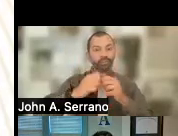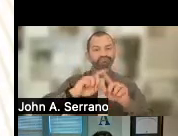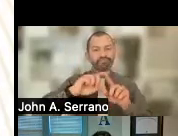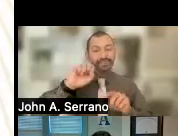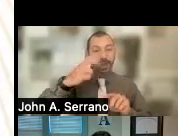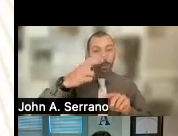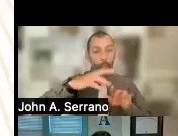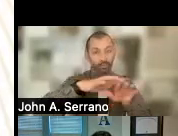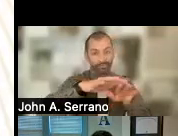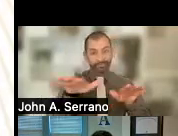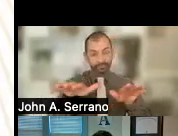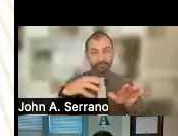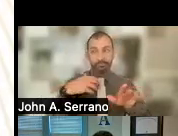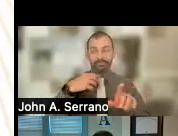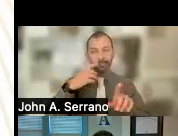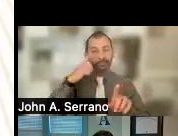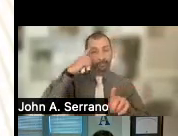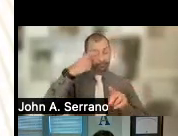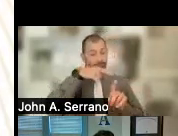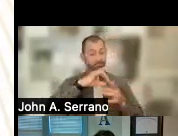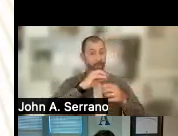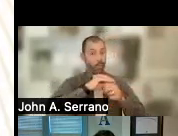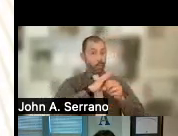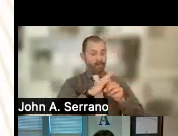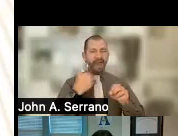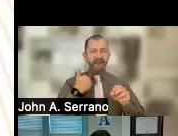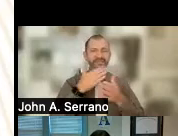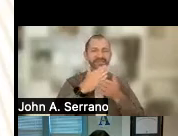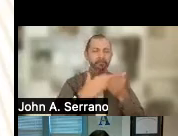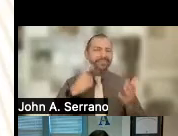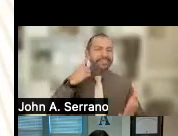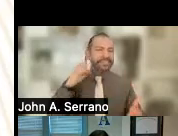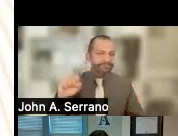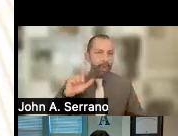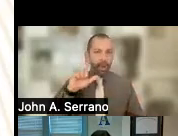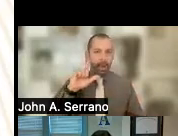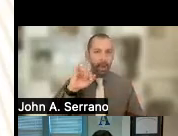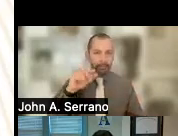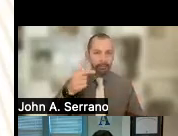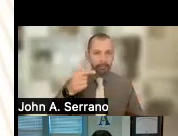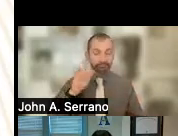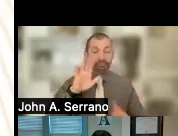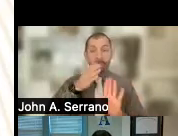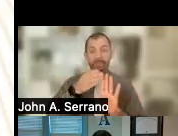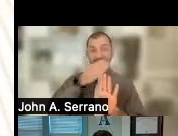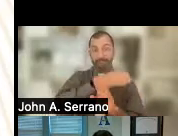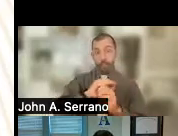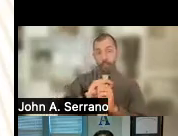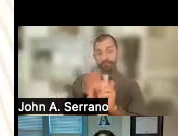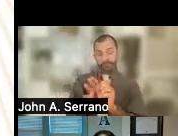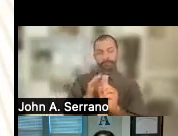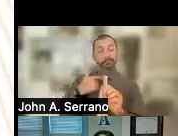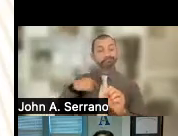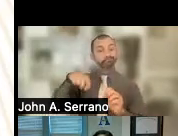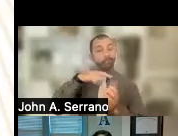I'll add in here in terms of the stakeholders, thinking about that share out process. In COVID, there was a bit of a silver